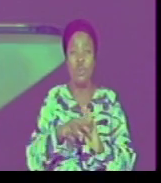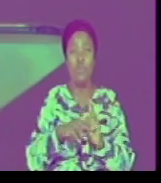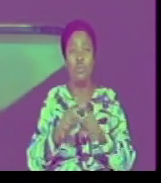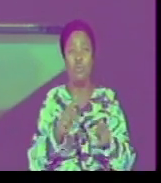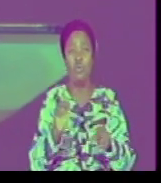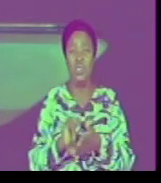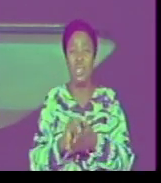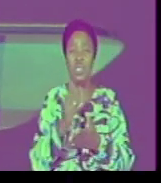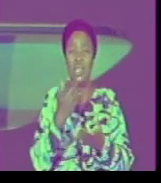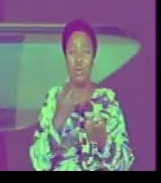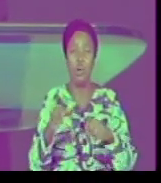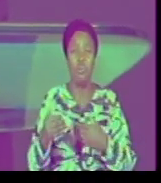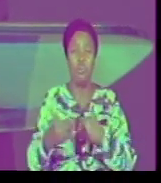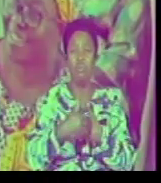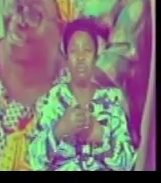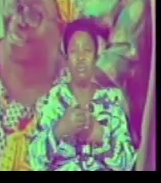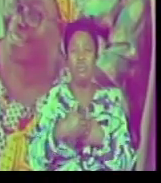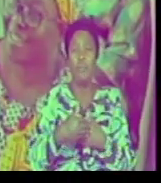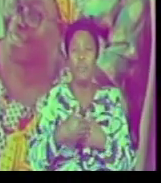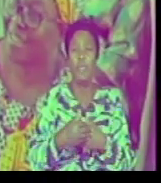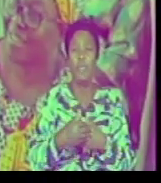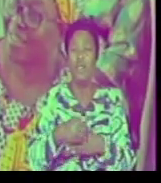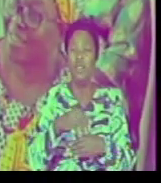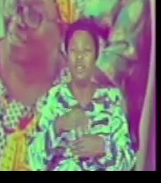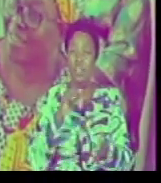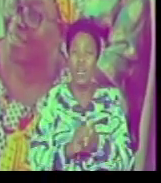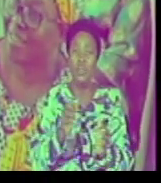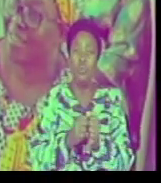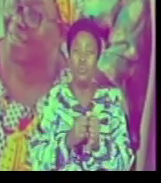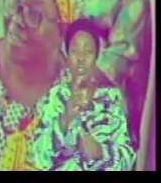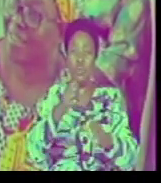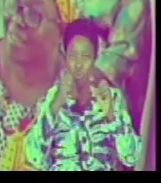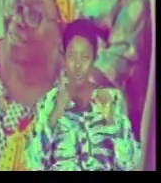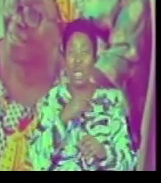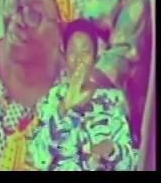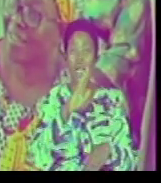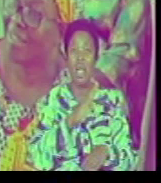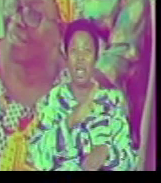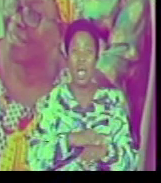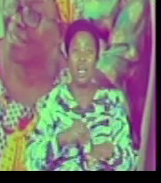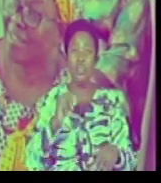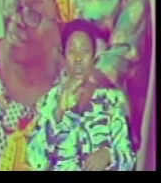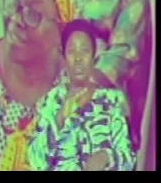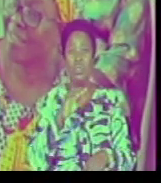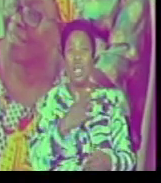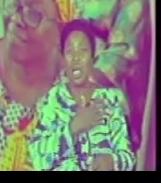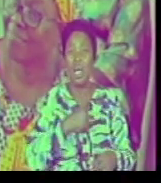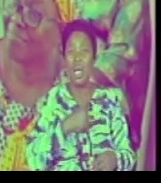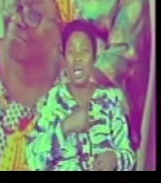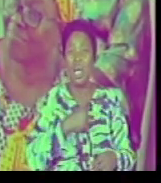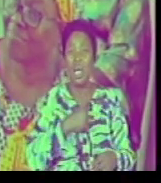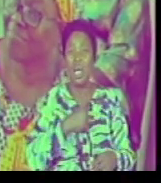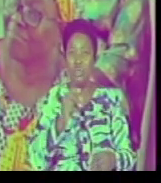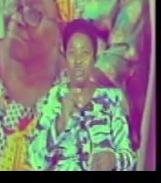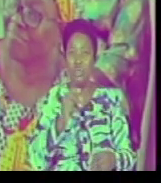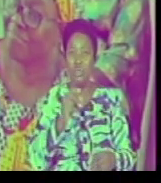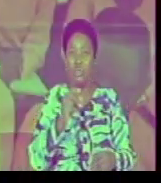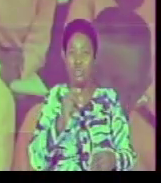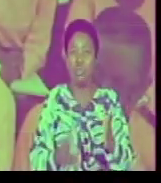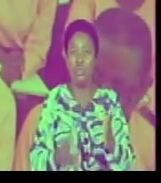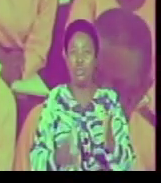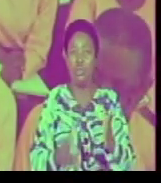that with your strength and your skill and your usefulness, you're going to run in